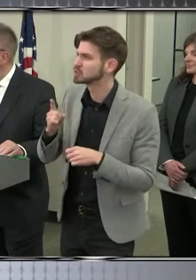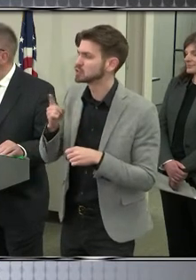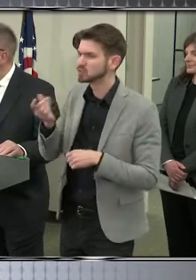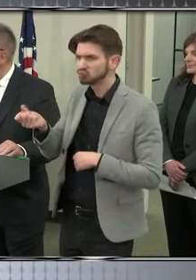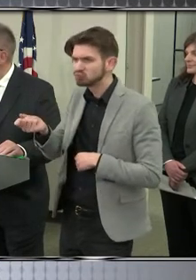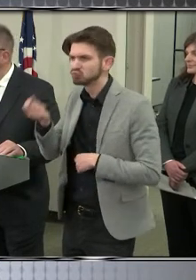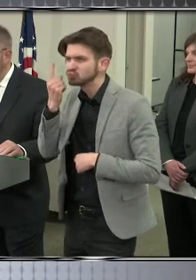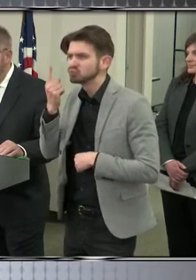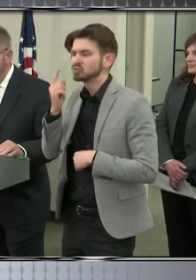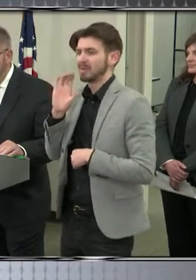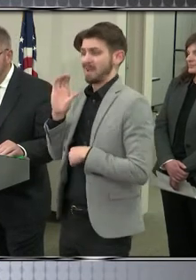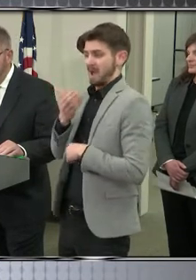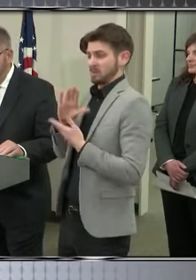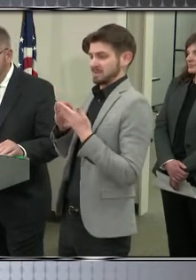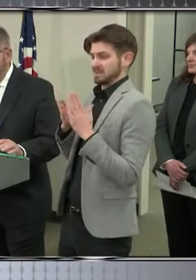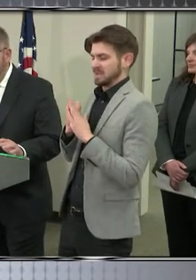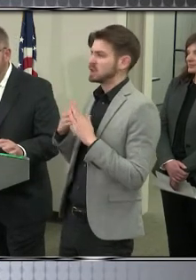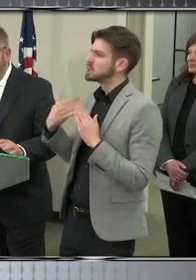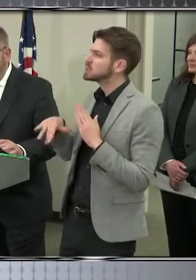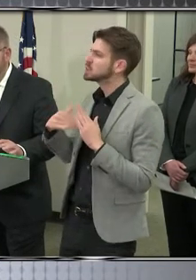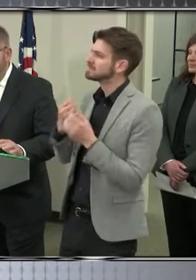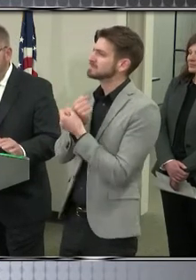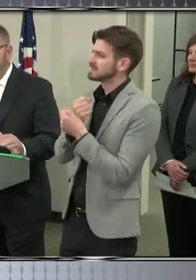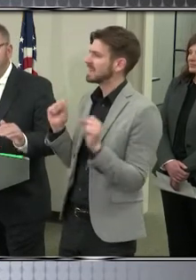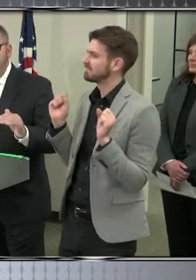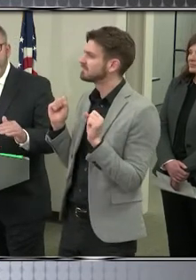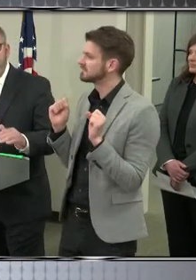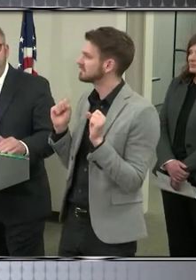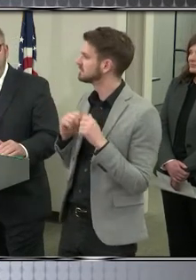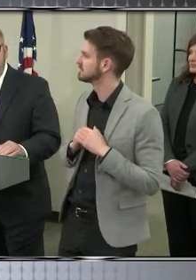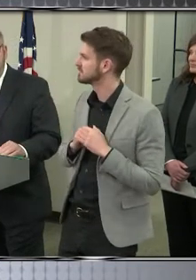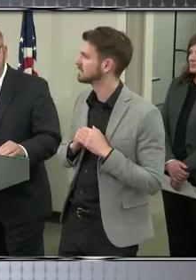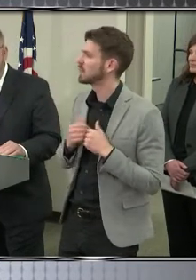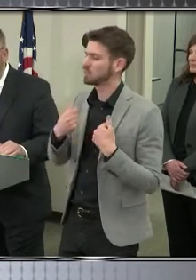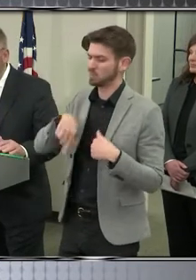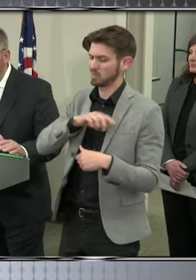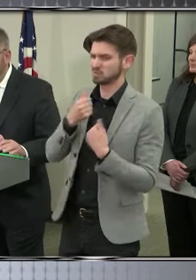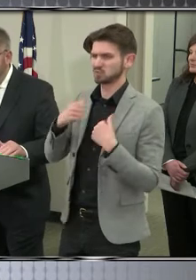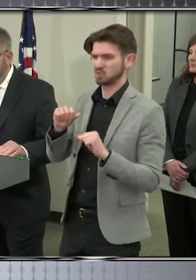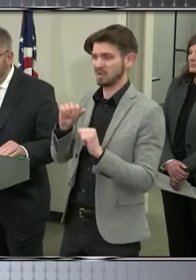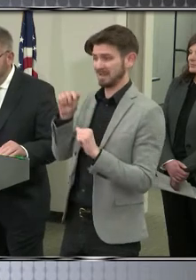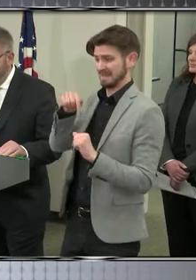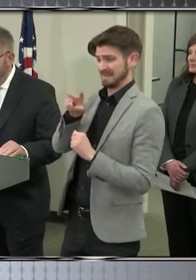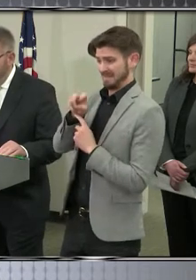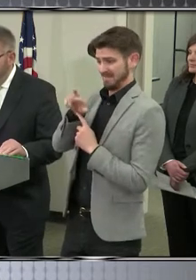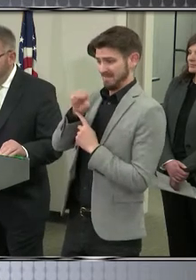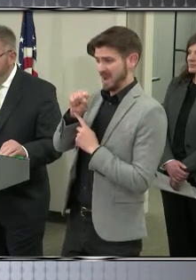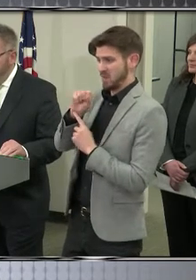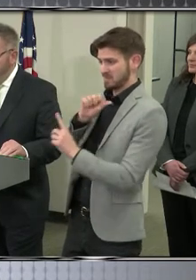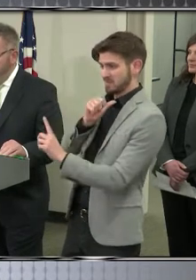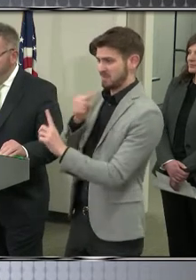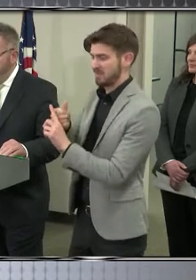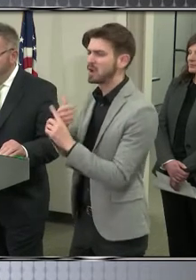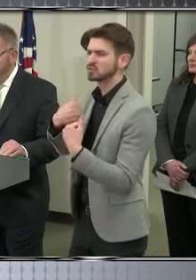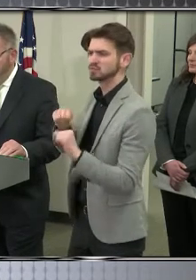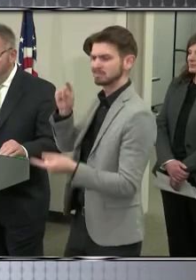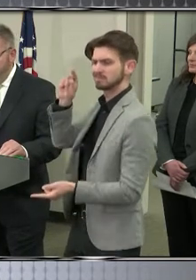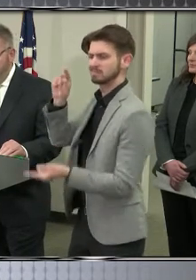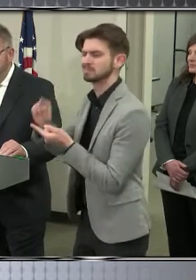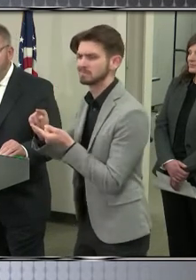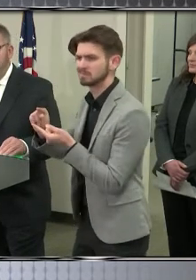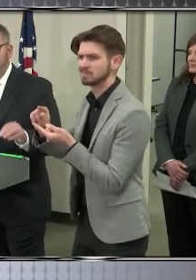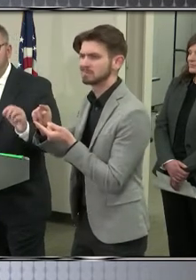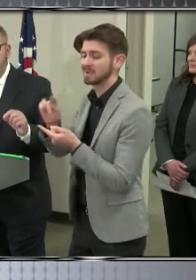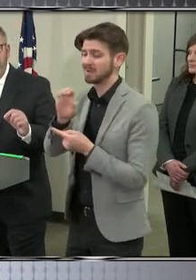collaborative approach between the City of Colorado Springs and El Paso County to minimize the impacts of this virus. El Paso County Public